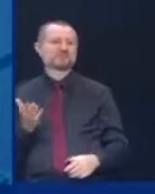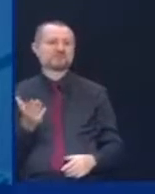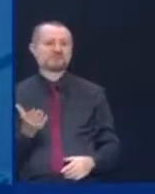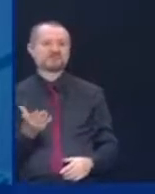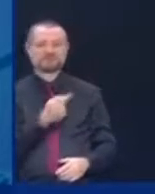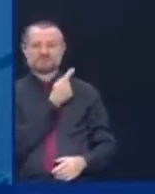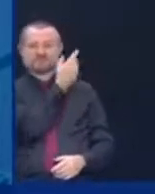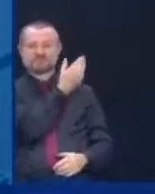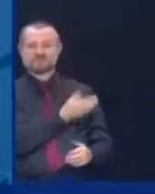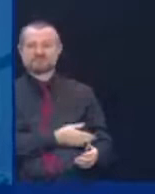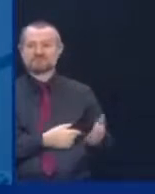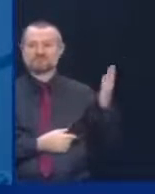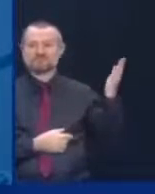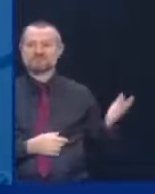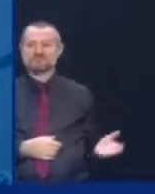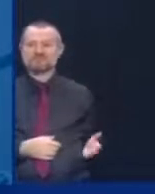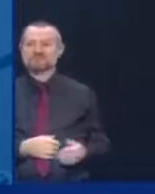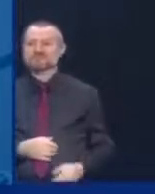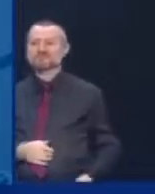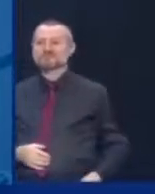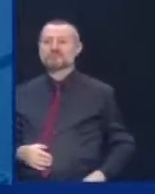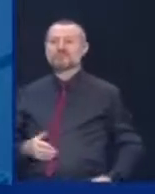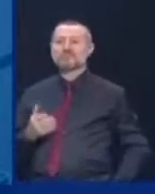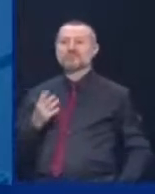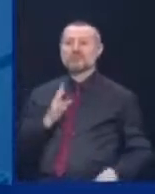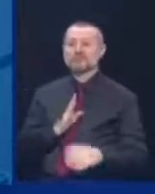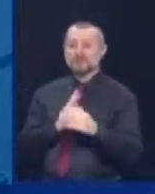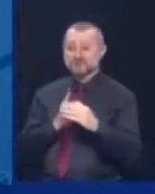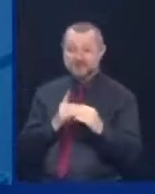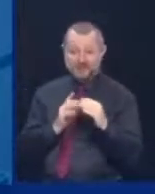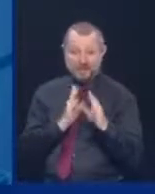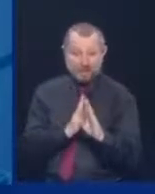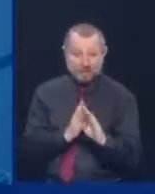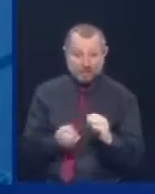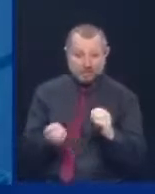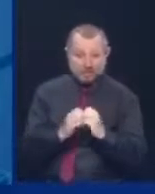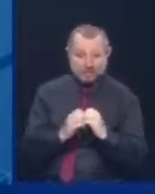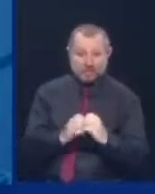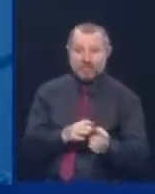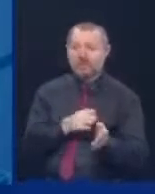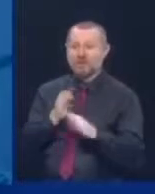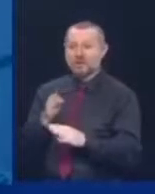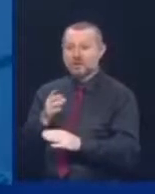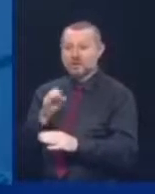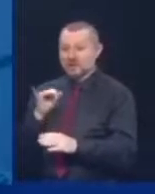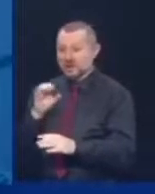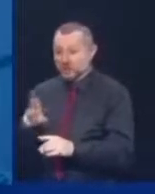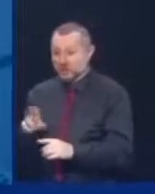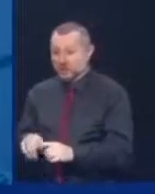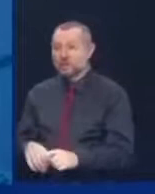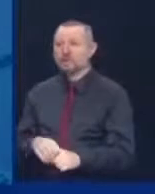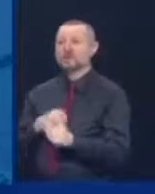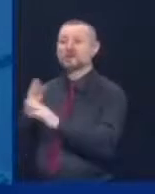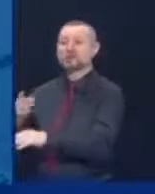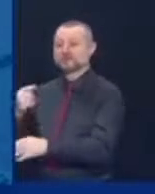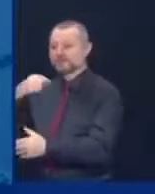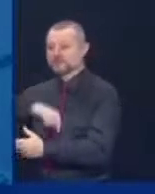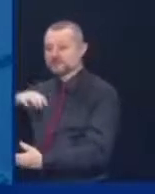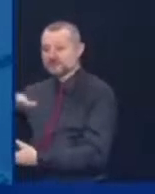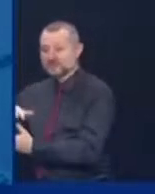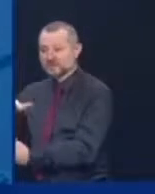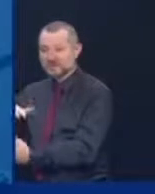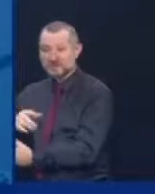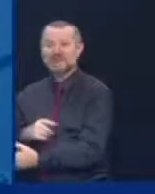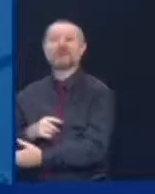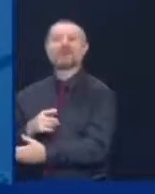People get infected. They go into the hospital. They go into the ICU. They're intubated.